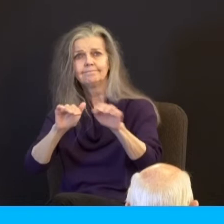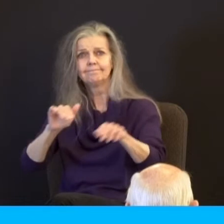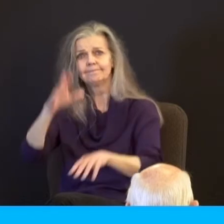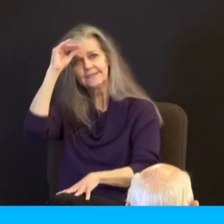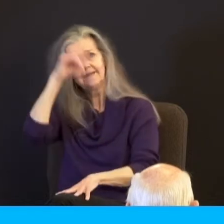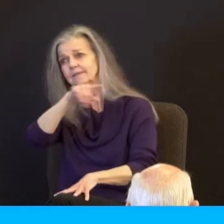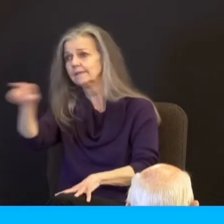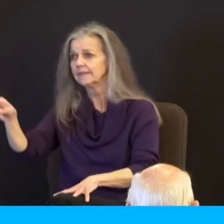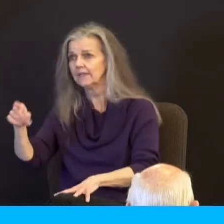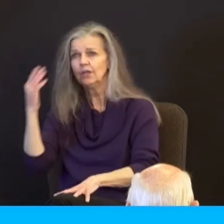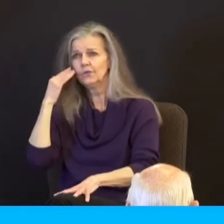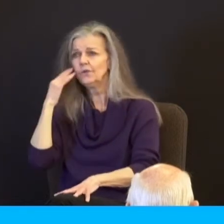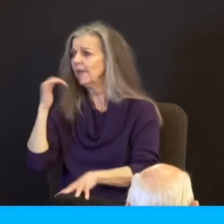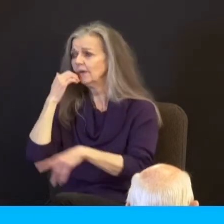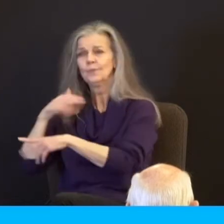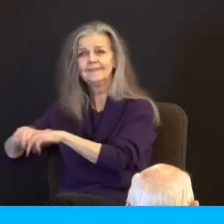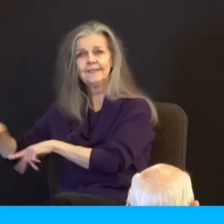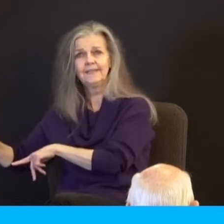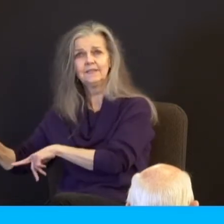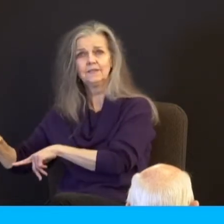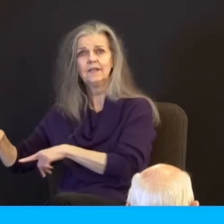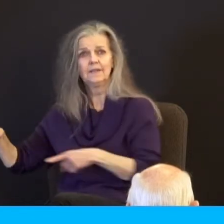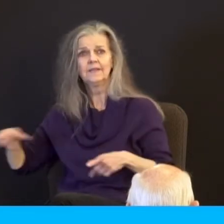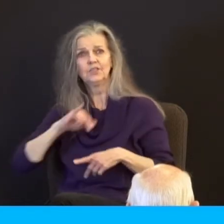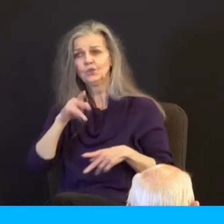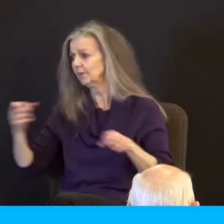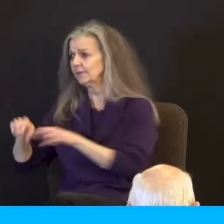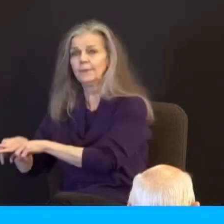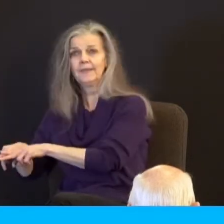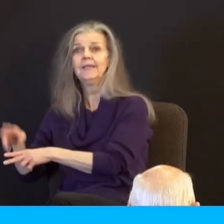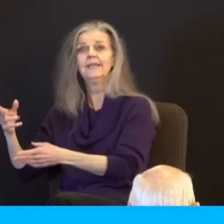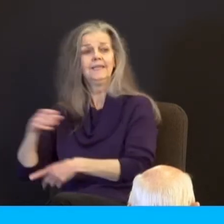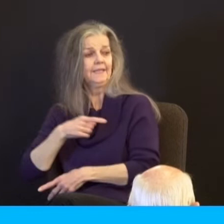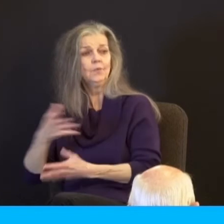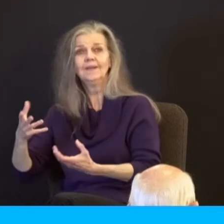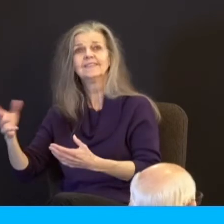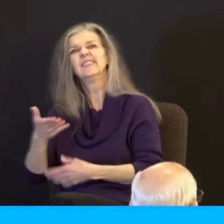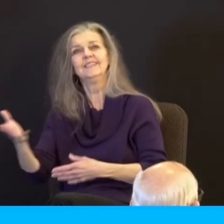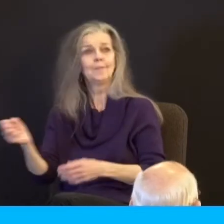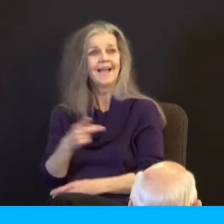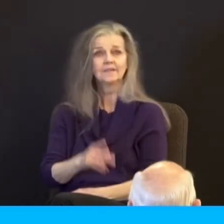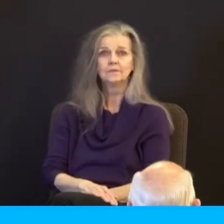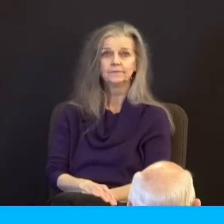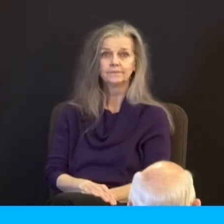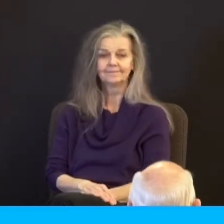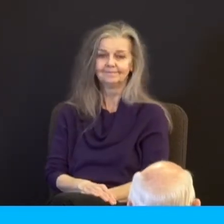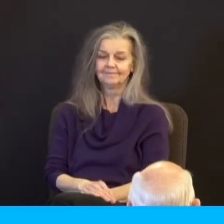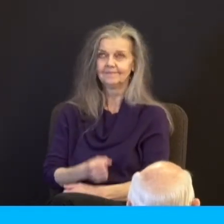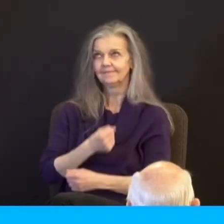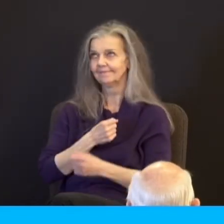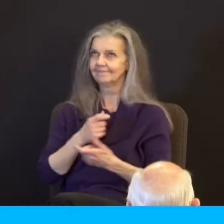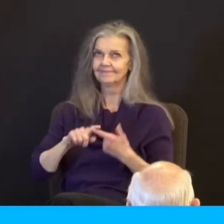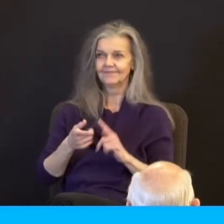fellas, anybody know where that harlot went that my buddy Judah went into because he wants his stuff back? Don't you love friends?